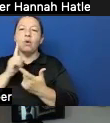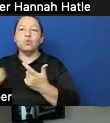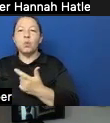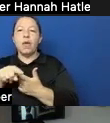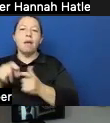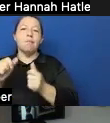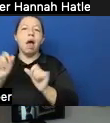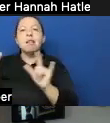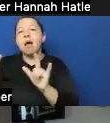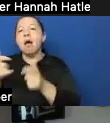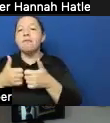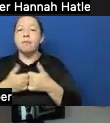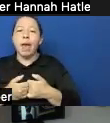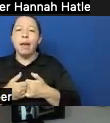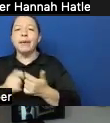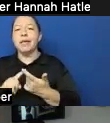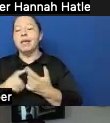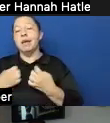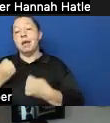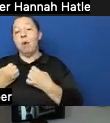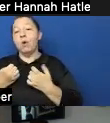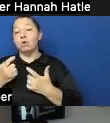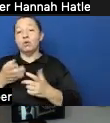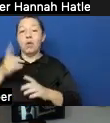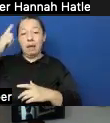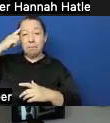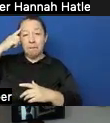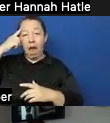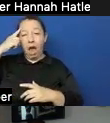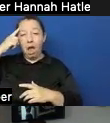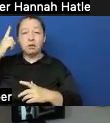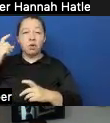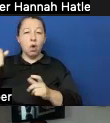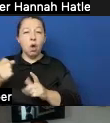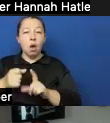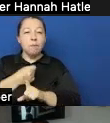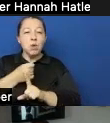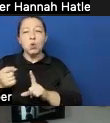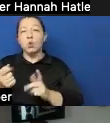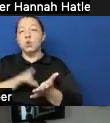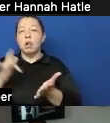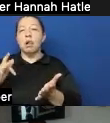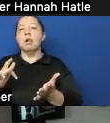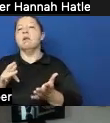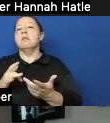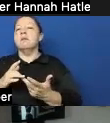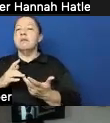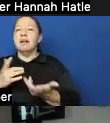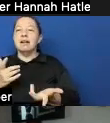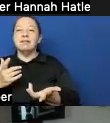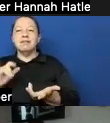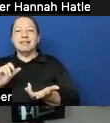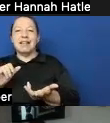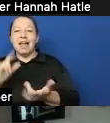emotional, psychological trauma and abuse and trickery. It's like, he told me it's a trickster. They try to trick with the